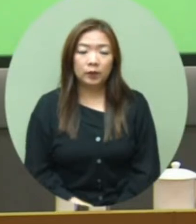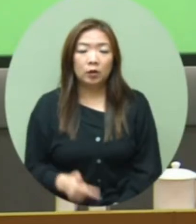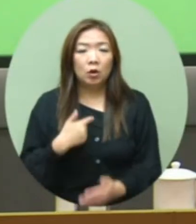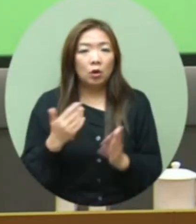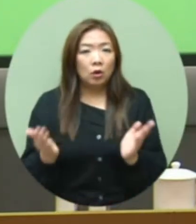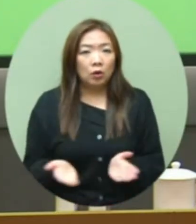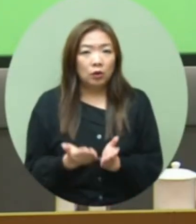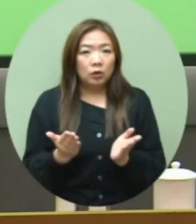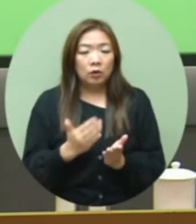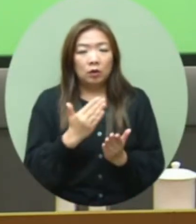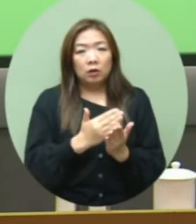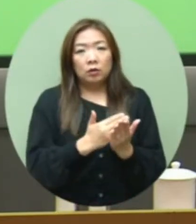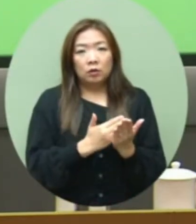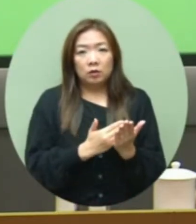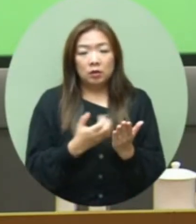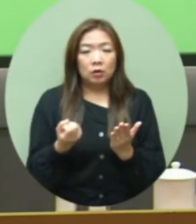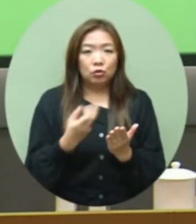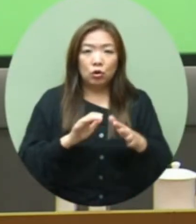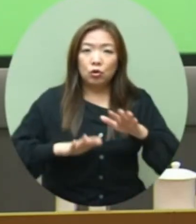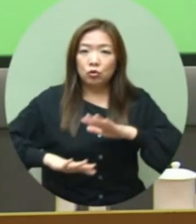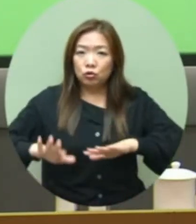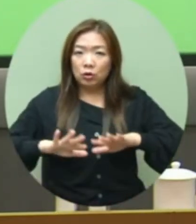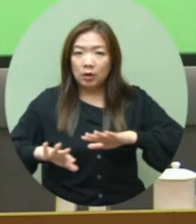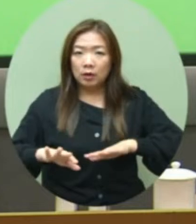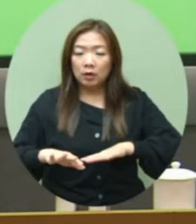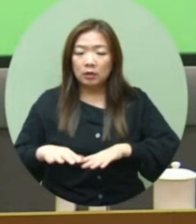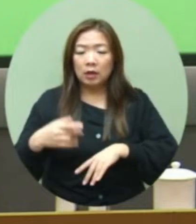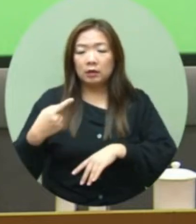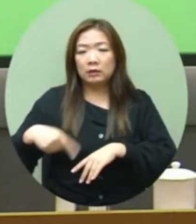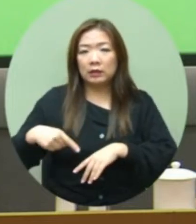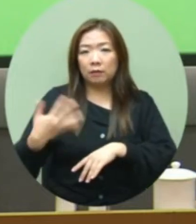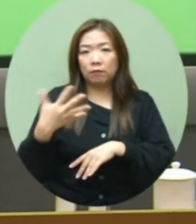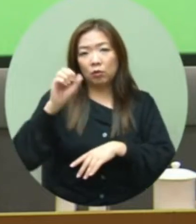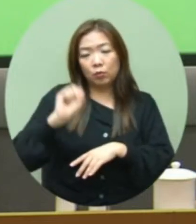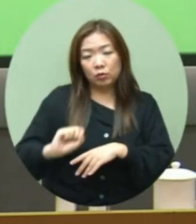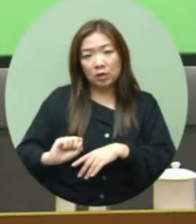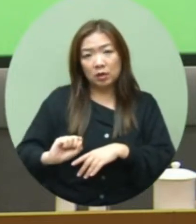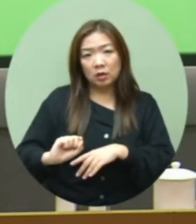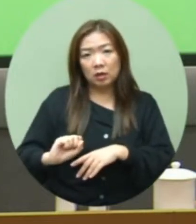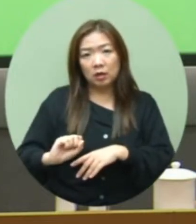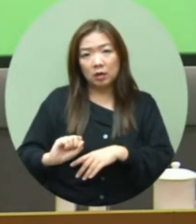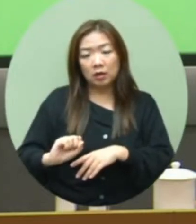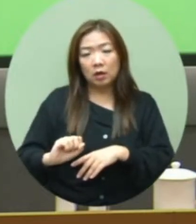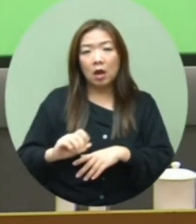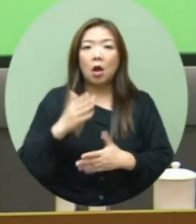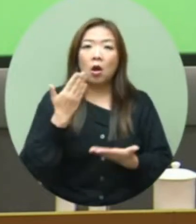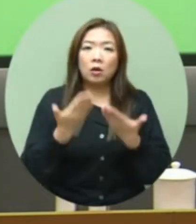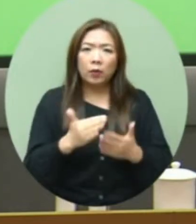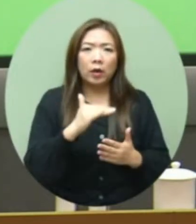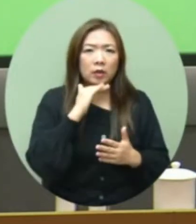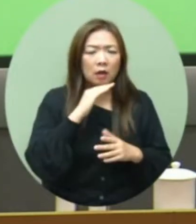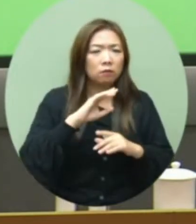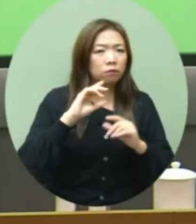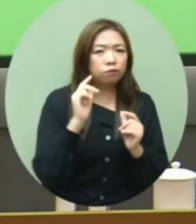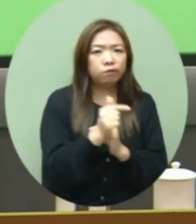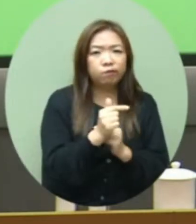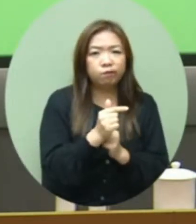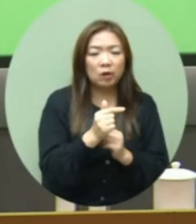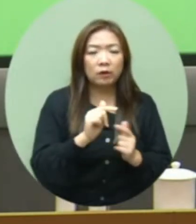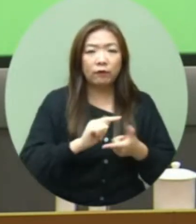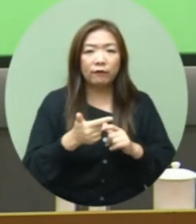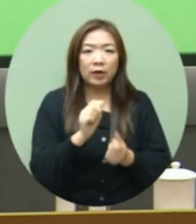I ignore it until I have a perfect solution to solve 100% of the problem? So I decide to go